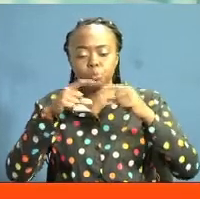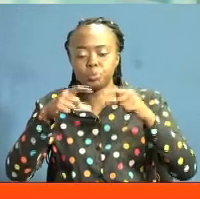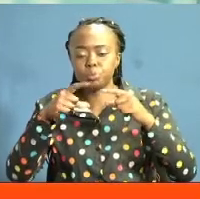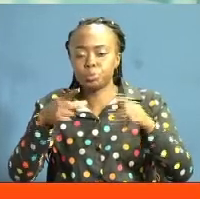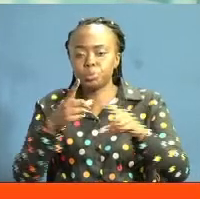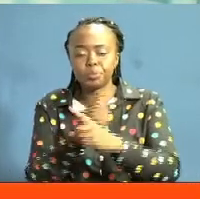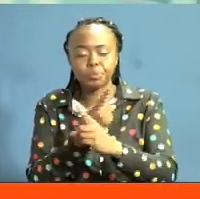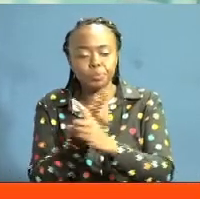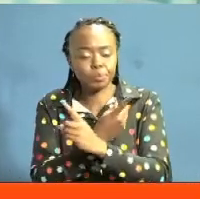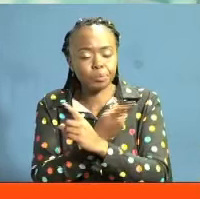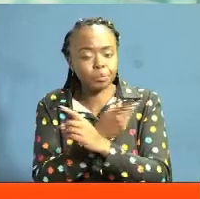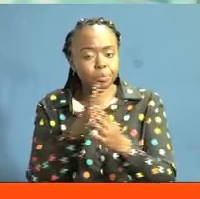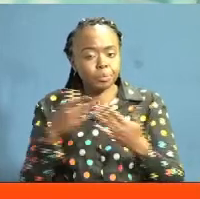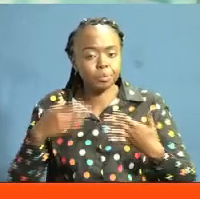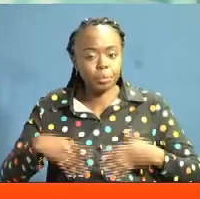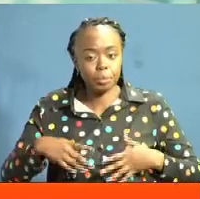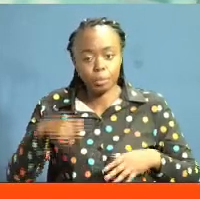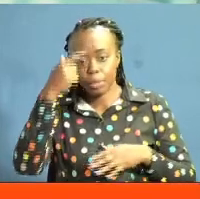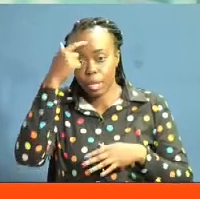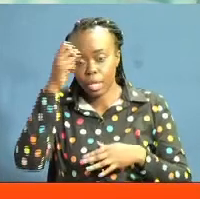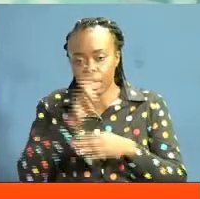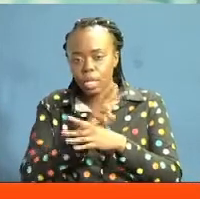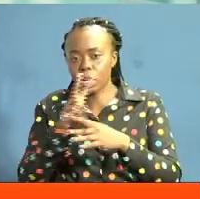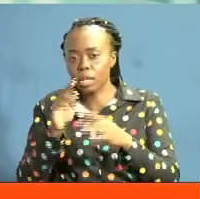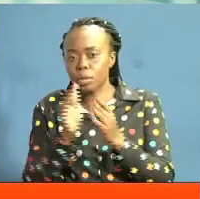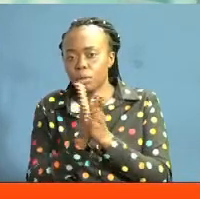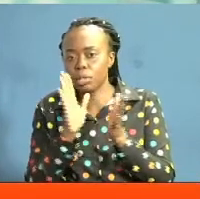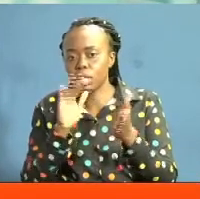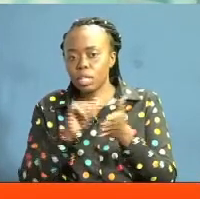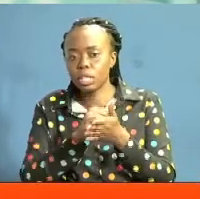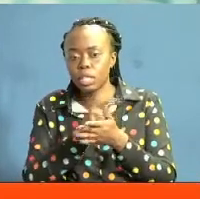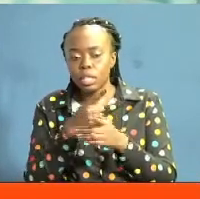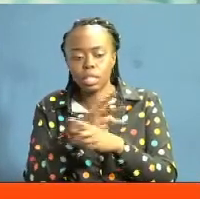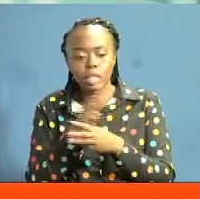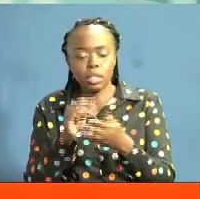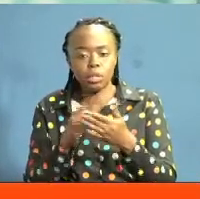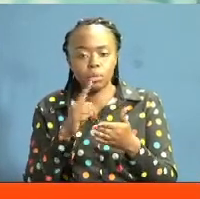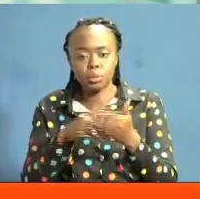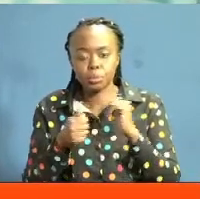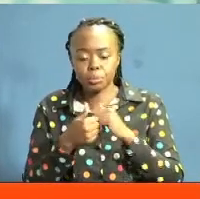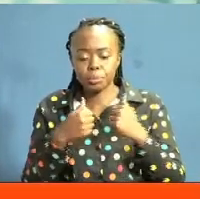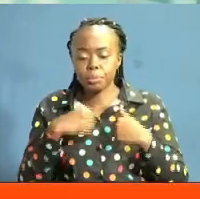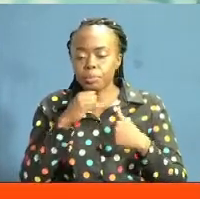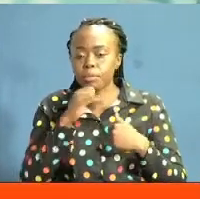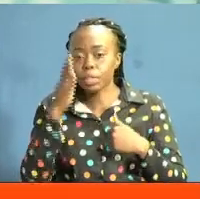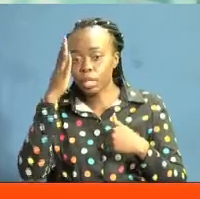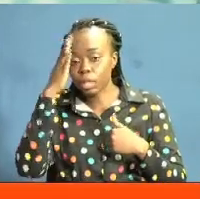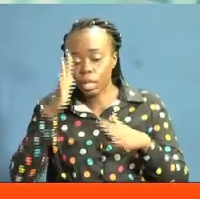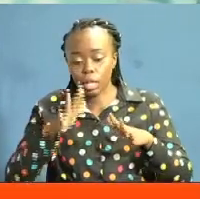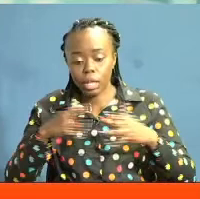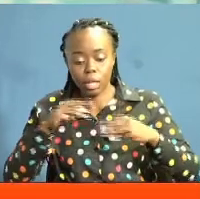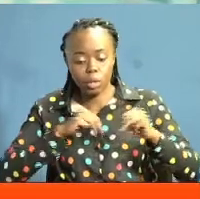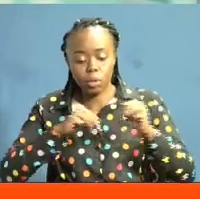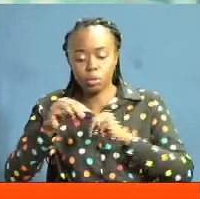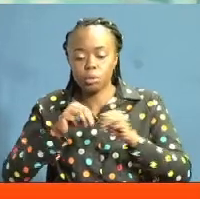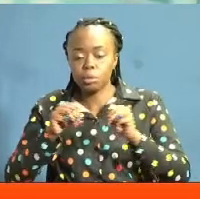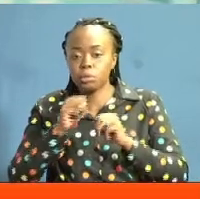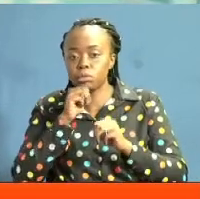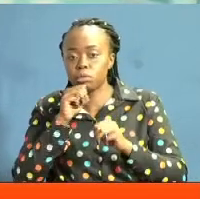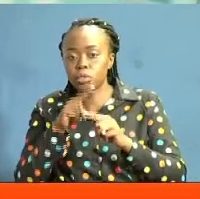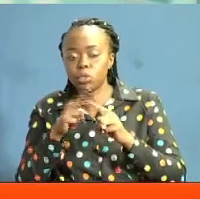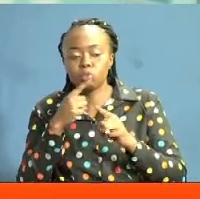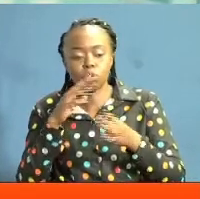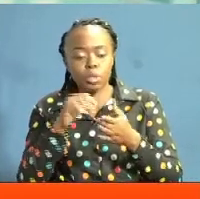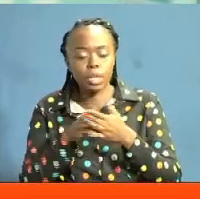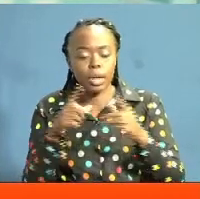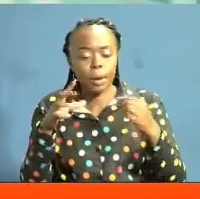differently. People reject you because you look to be more gifted than them. Mm-hmm. What you need to do is know how to manage the rejection so that it